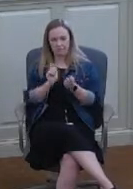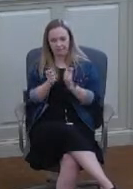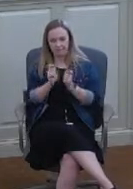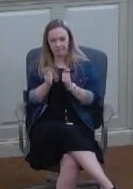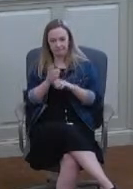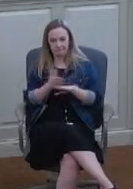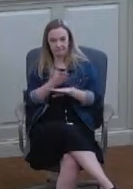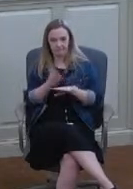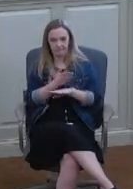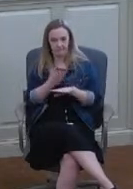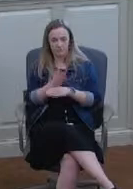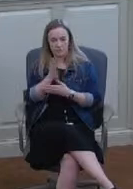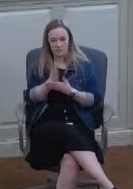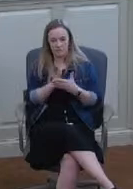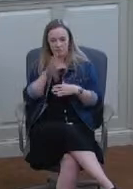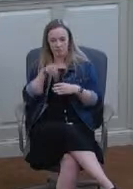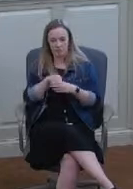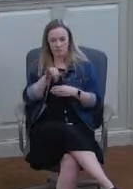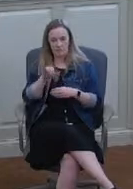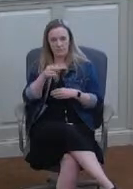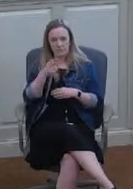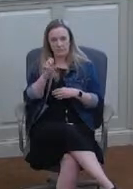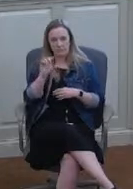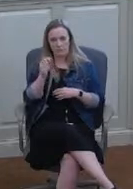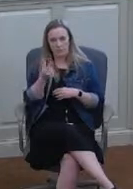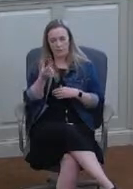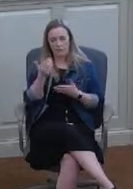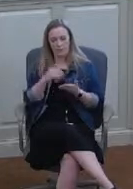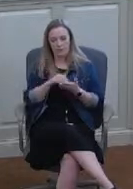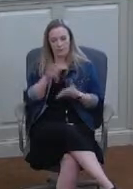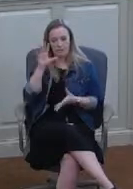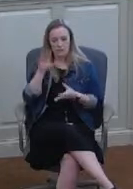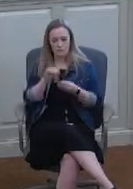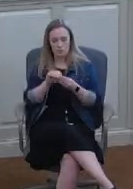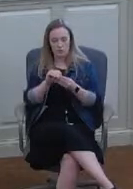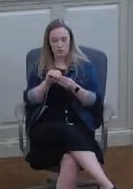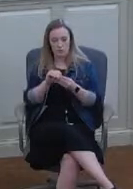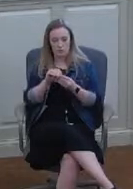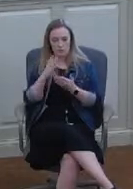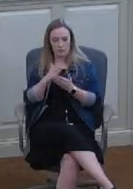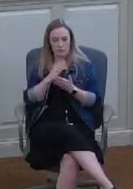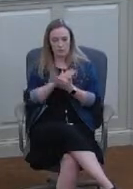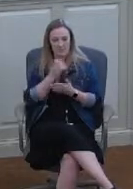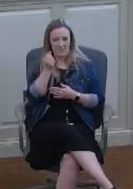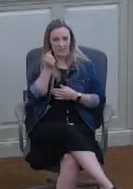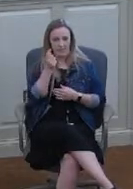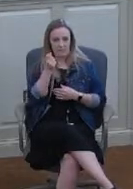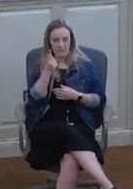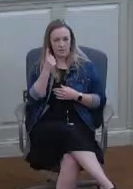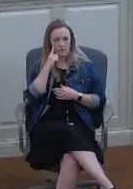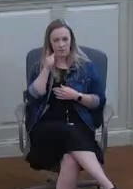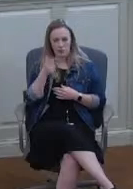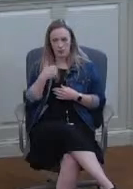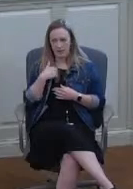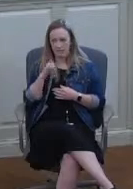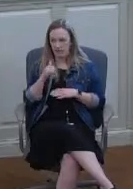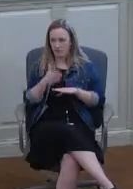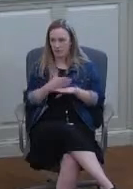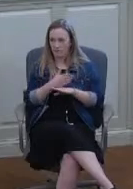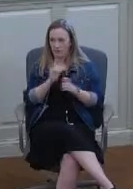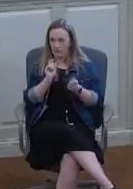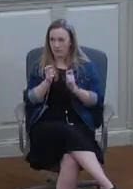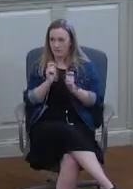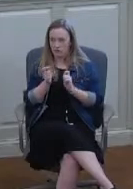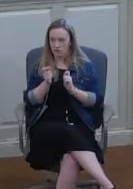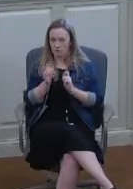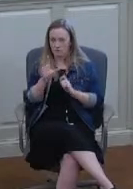that hearing. And again, that made the total conditions at 11, and I think you have those revised conditions and that